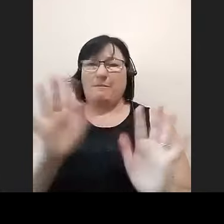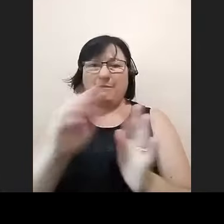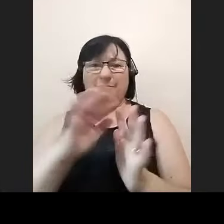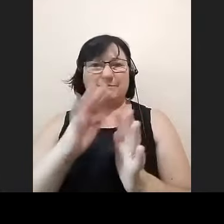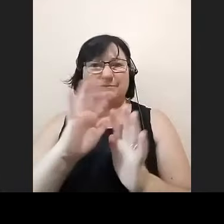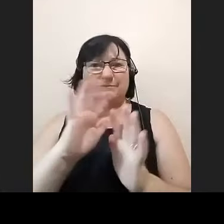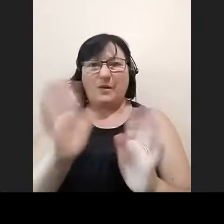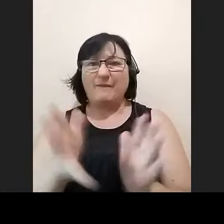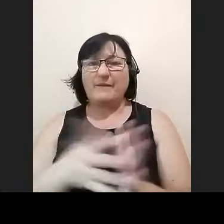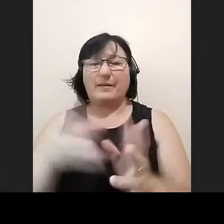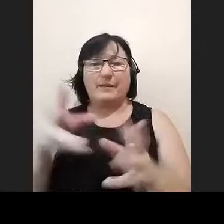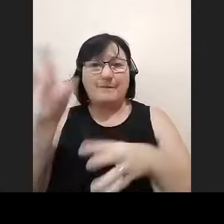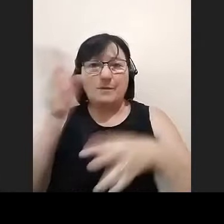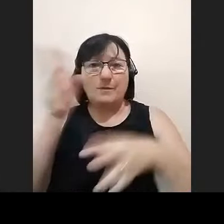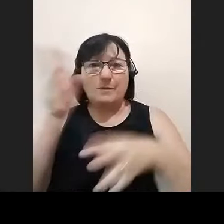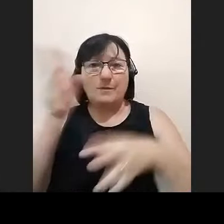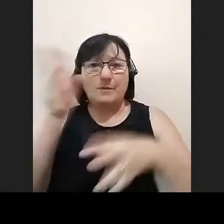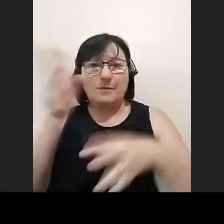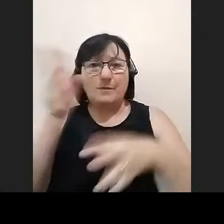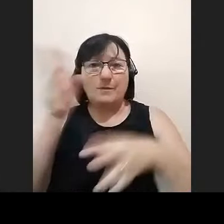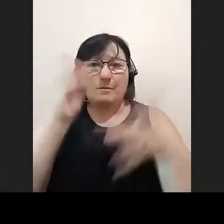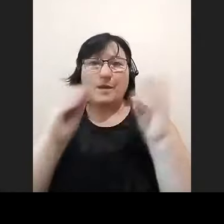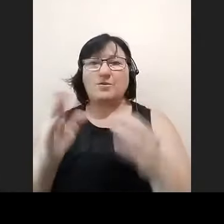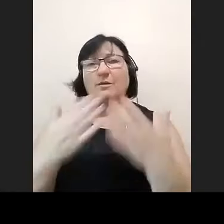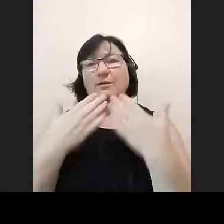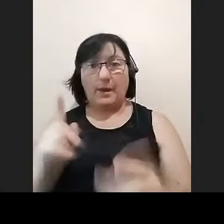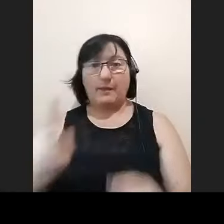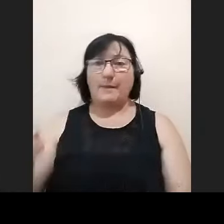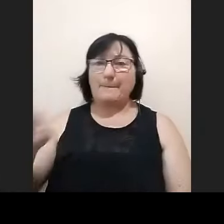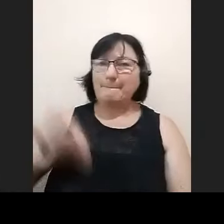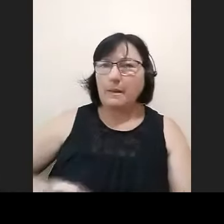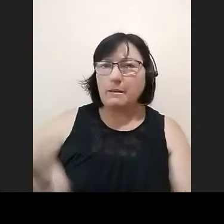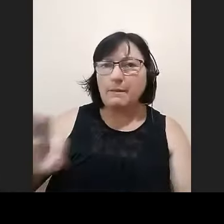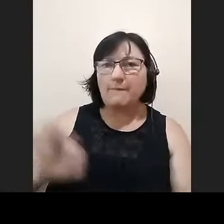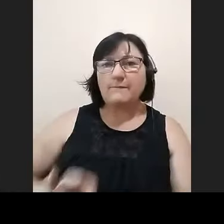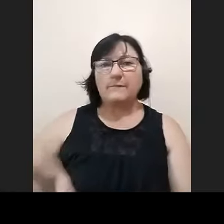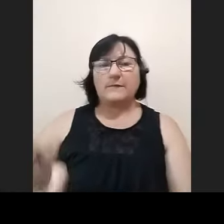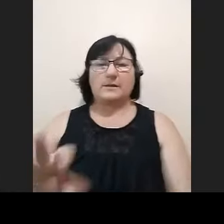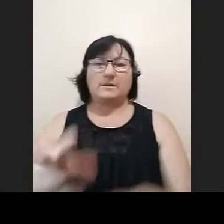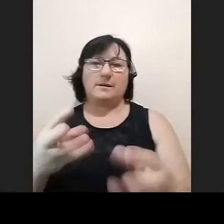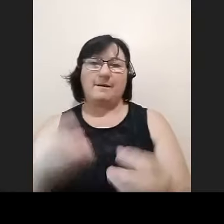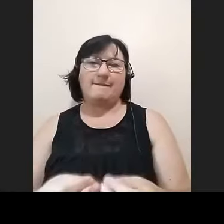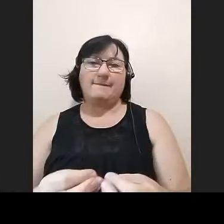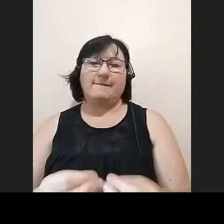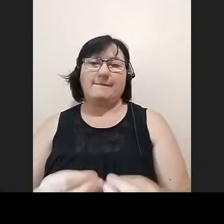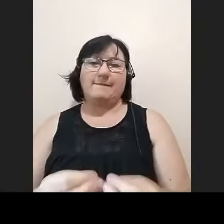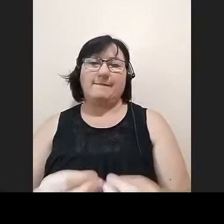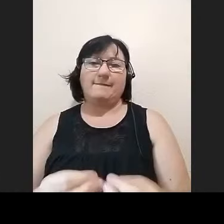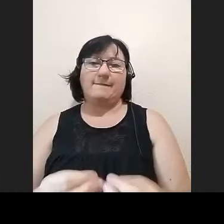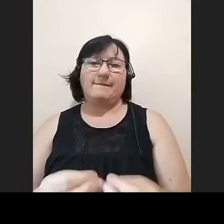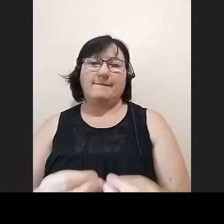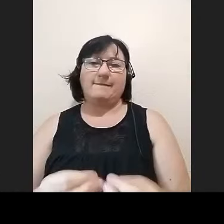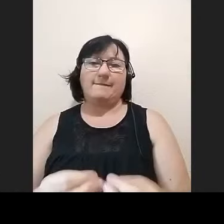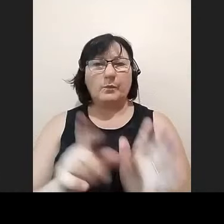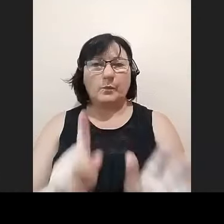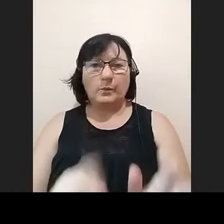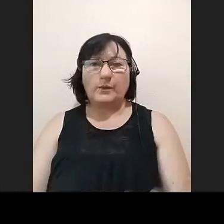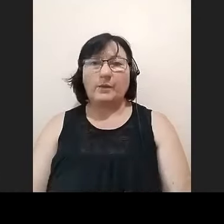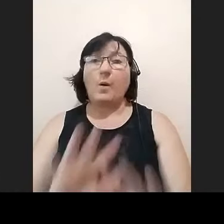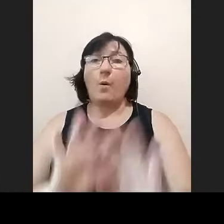the phenomenal benefits that are attached to it. And most importantly, all of those facets will be reviewed